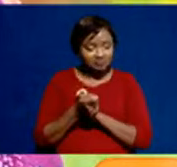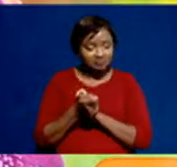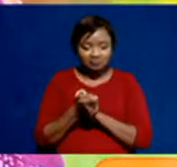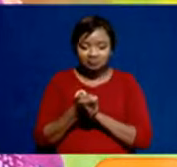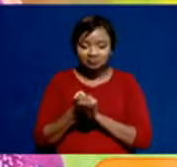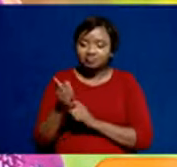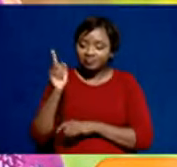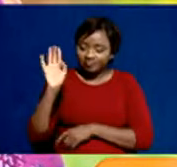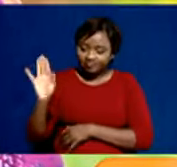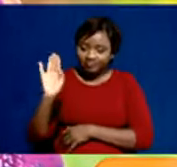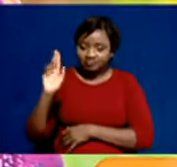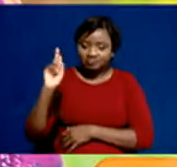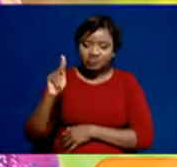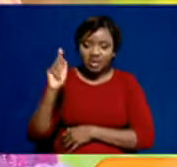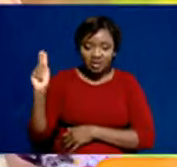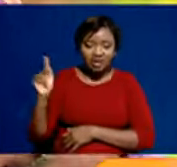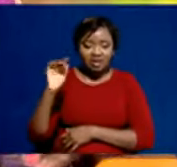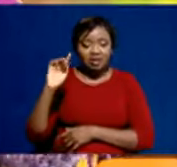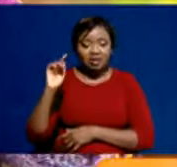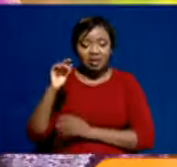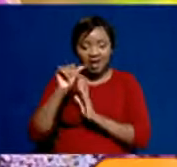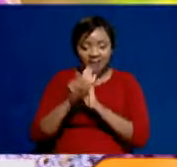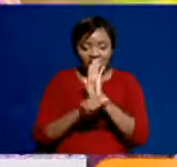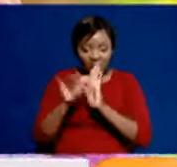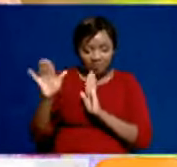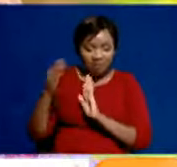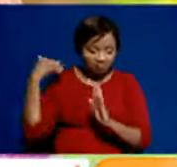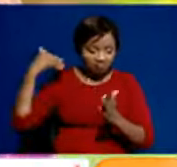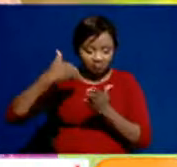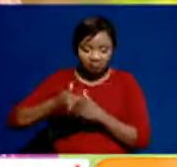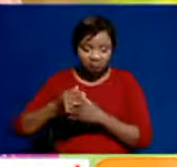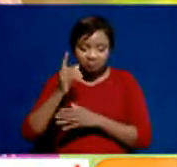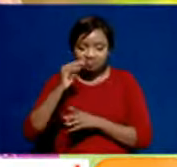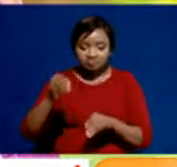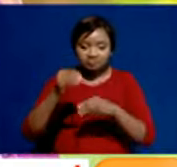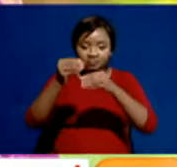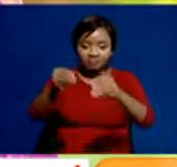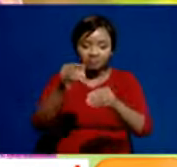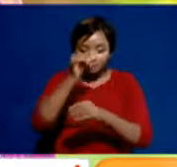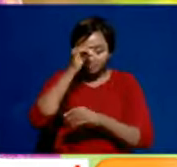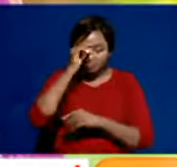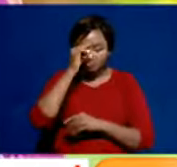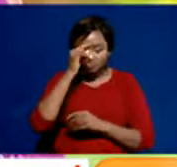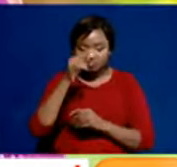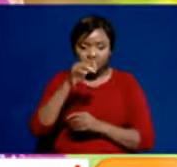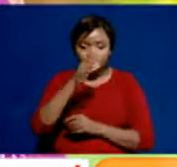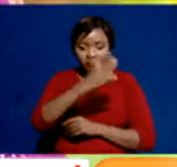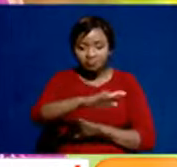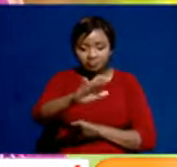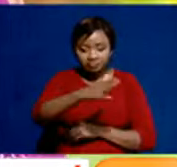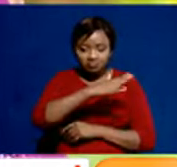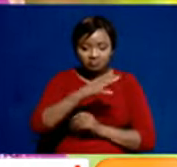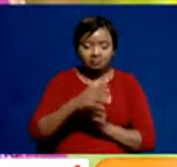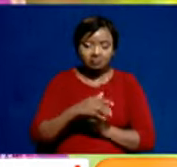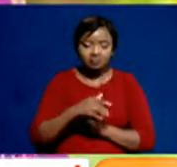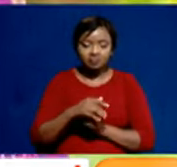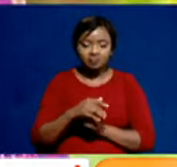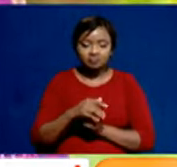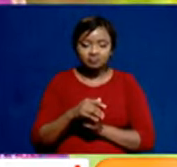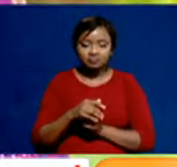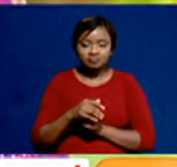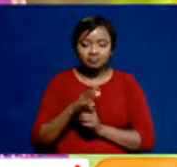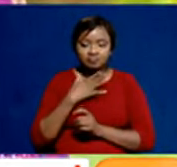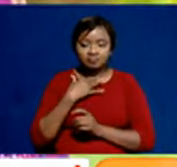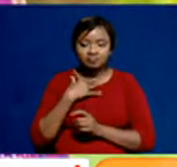KK agenda. Those are things they'd already taken to parliament. They'd taken to parliament proposals for leader of